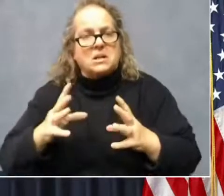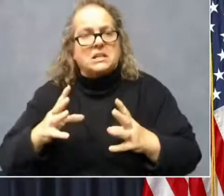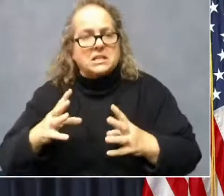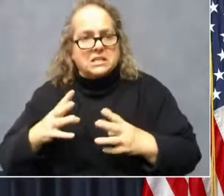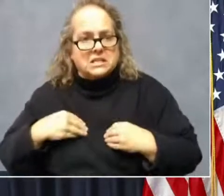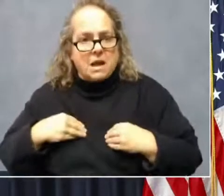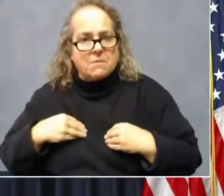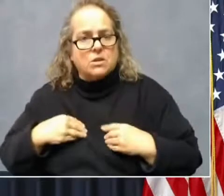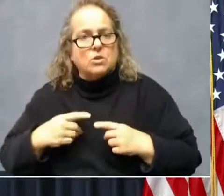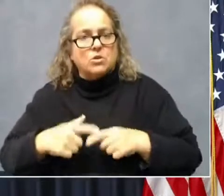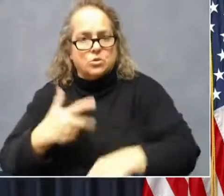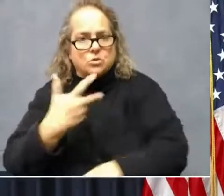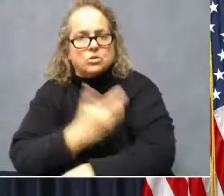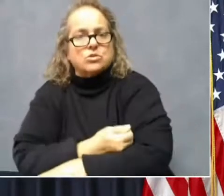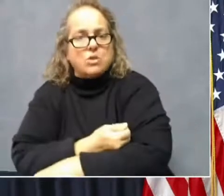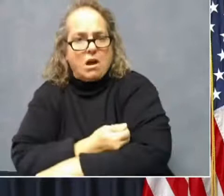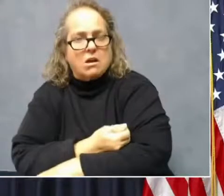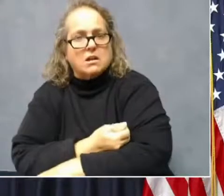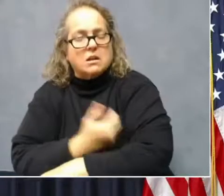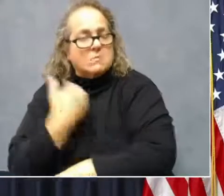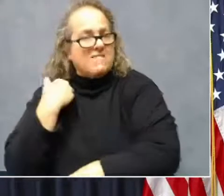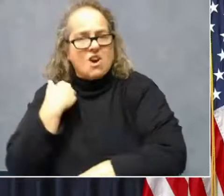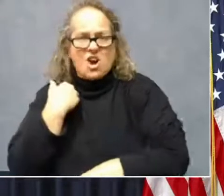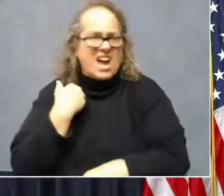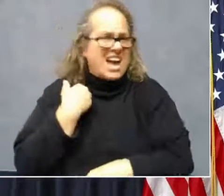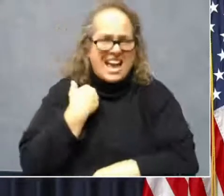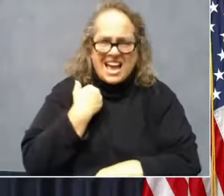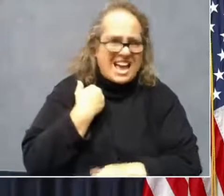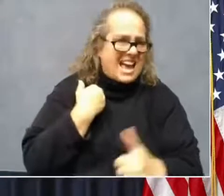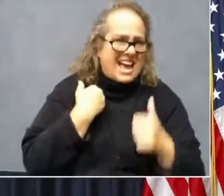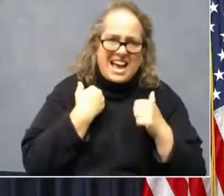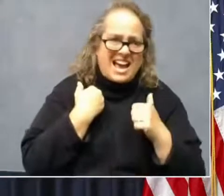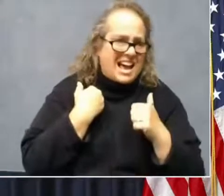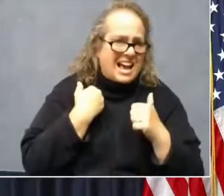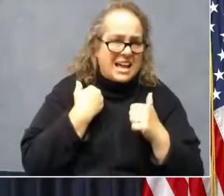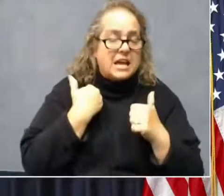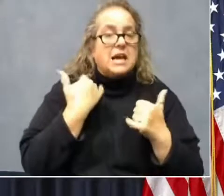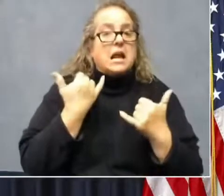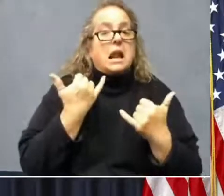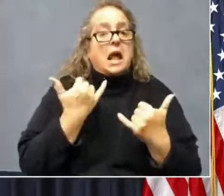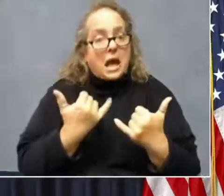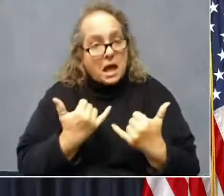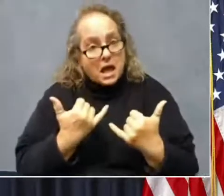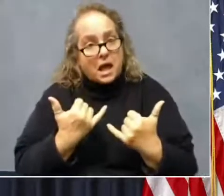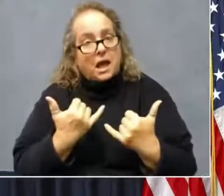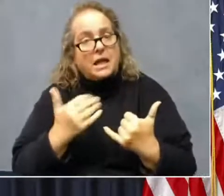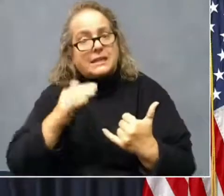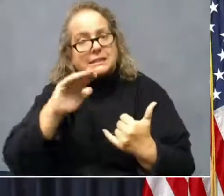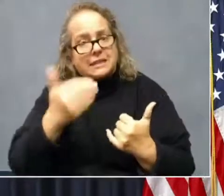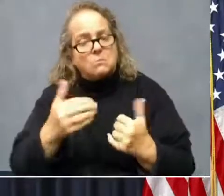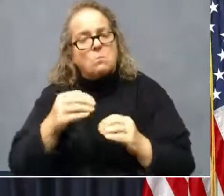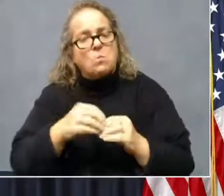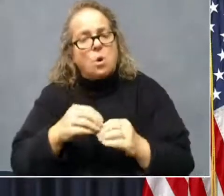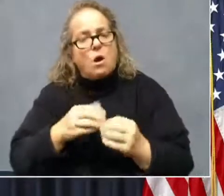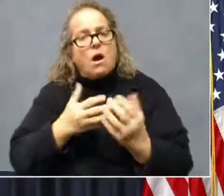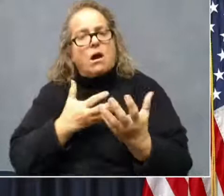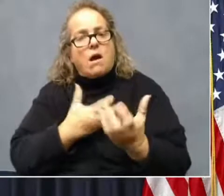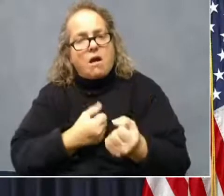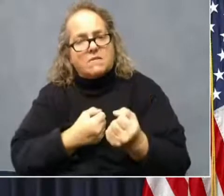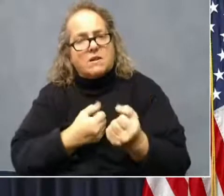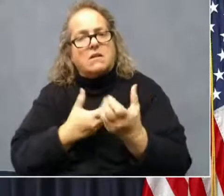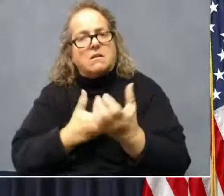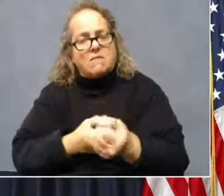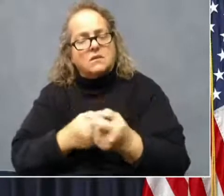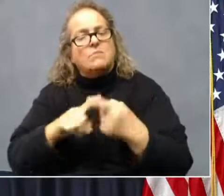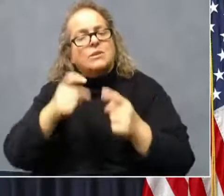I believe our bigger challenge, as opposed to building confidence in the vaccine, is going to be asking for patience from